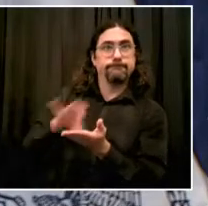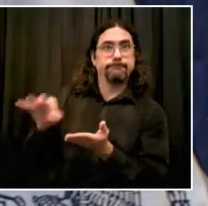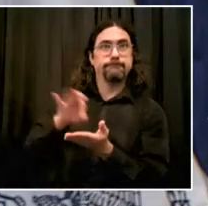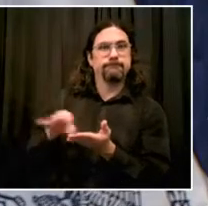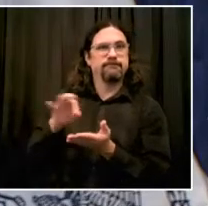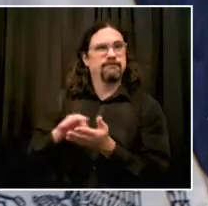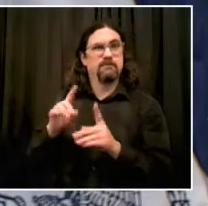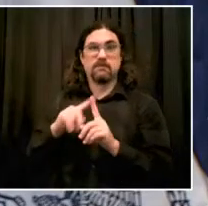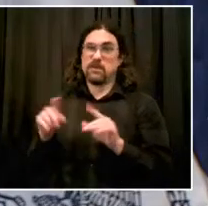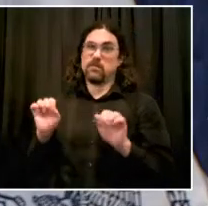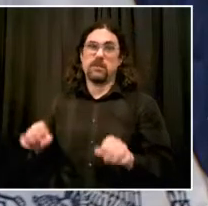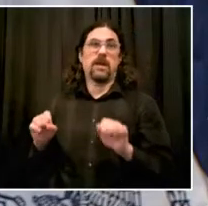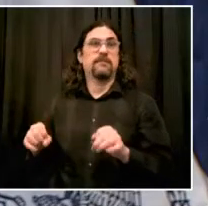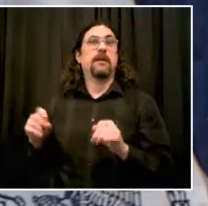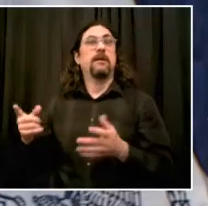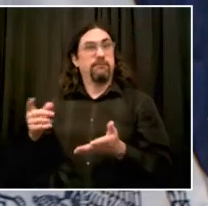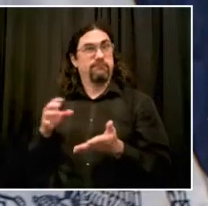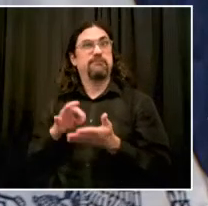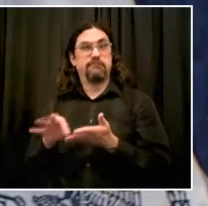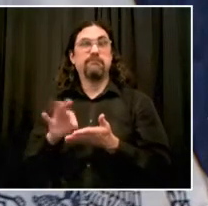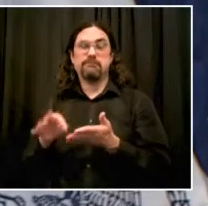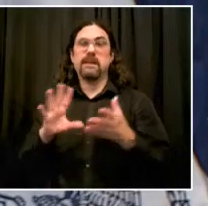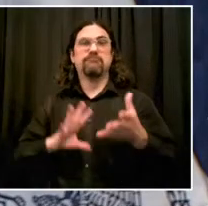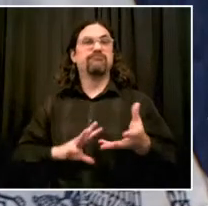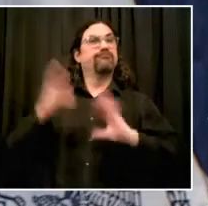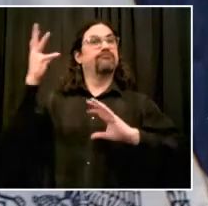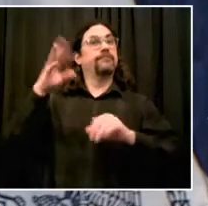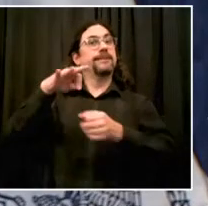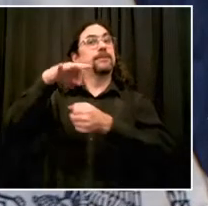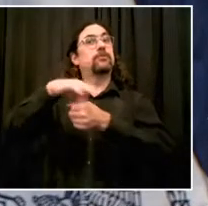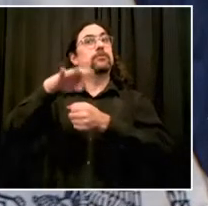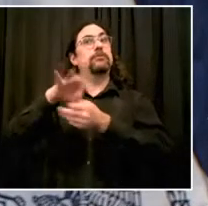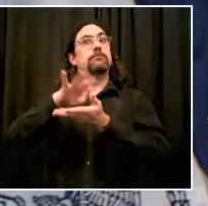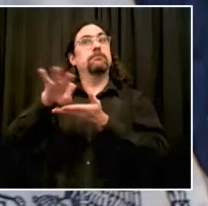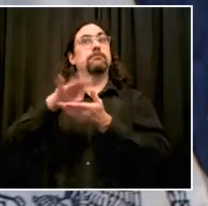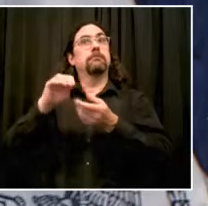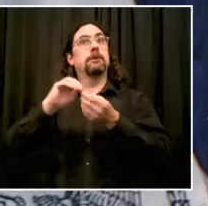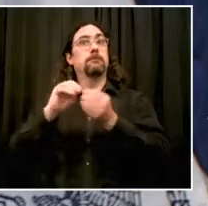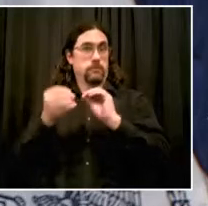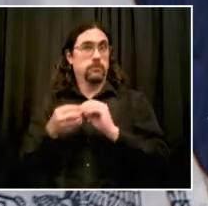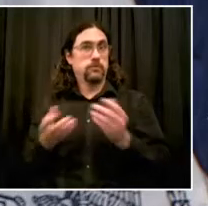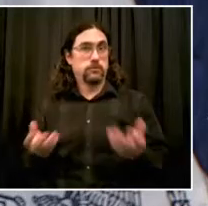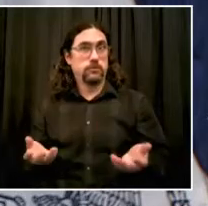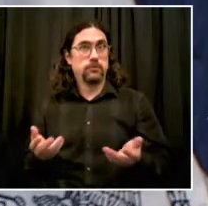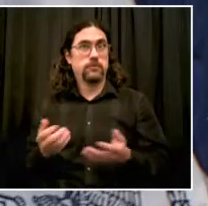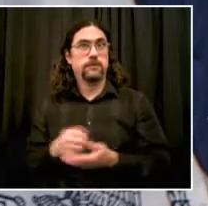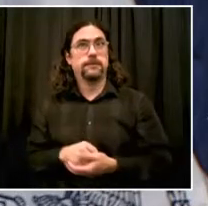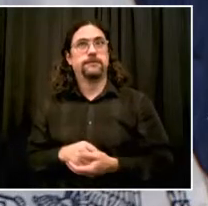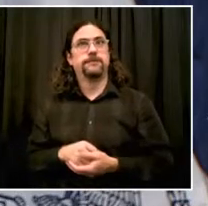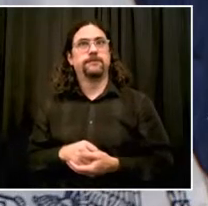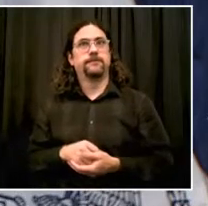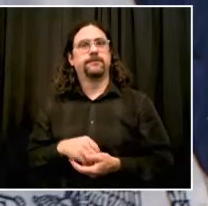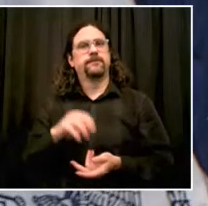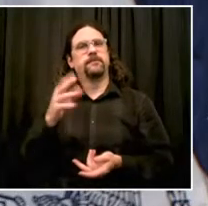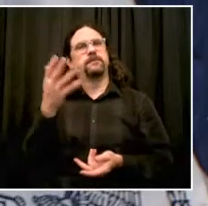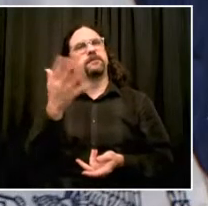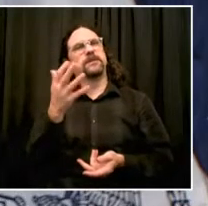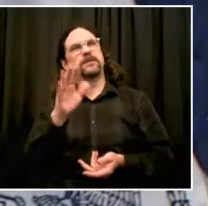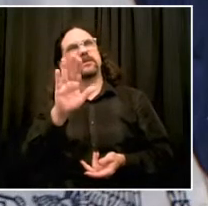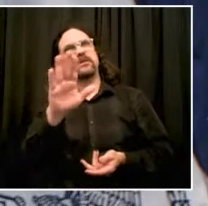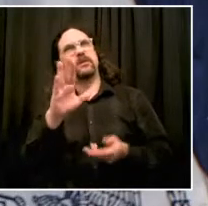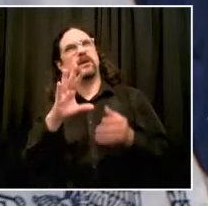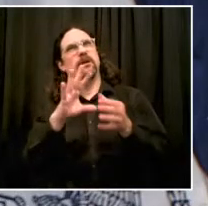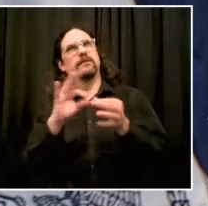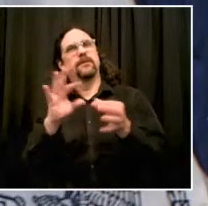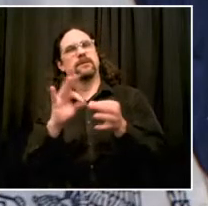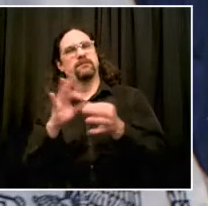June elections? And what does that portend for the presidential election in November? Well, look, the Board of Elections